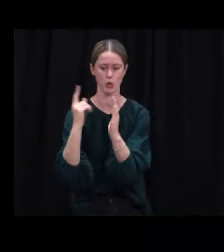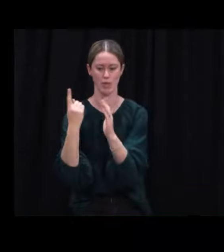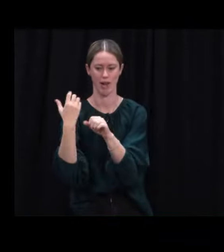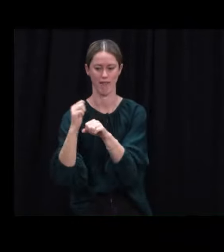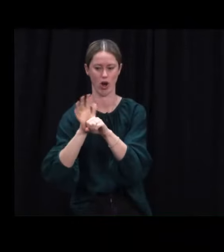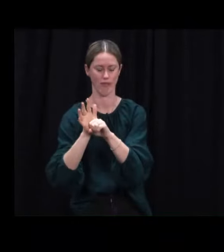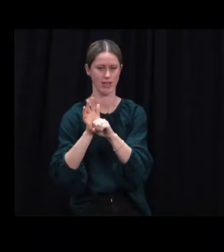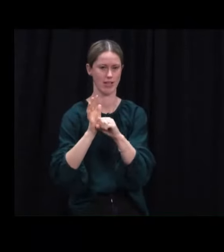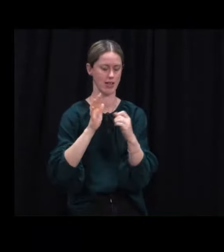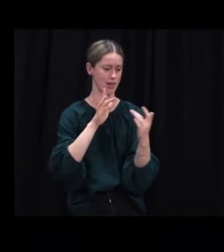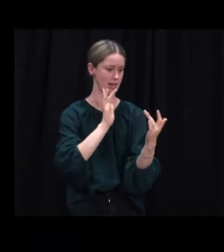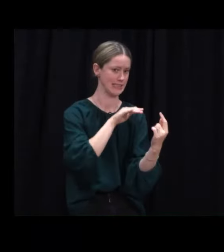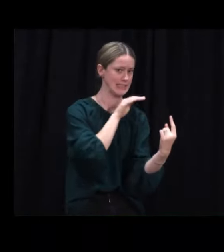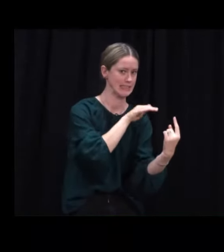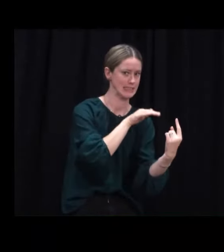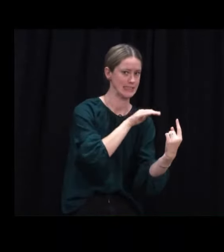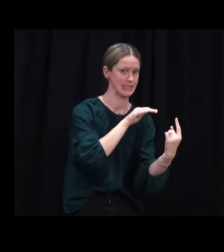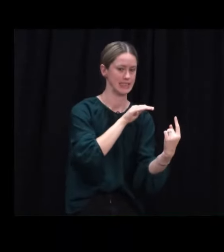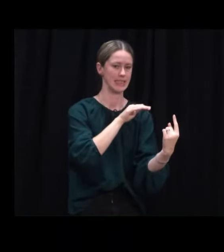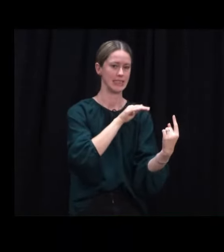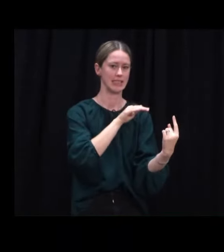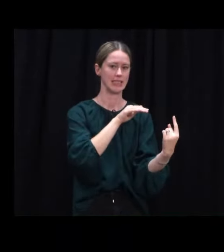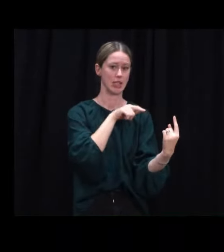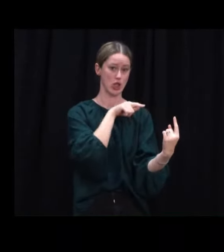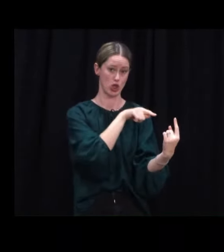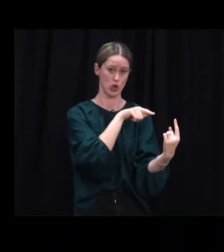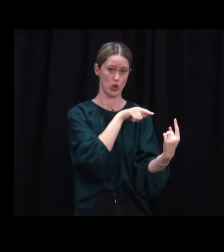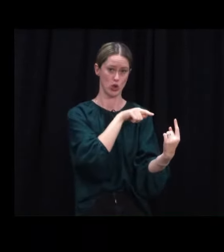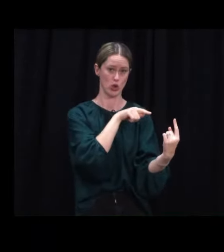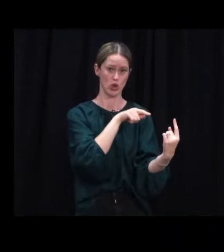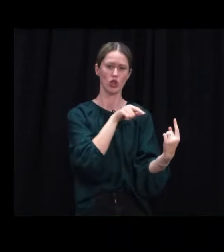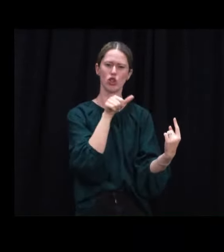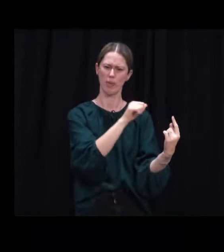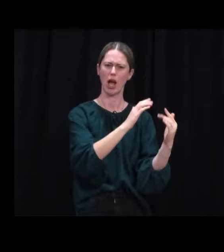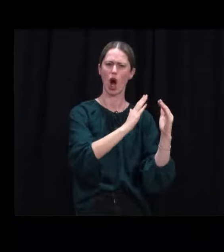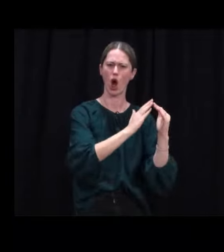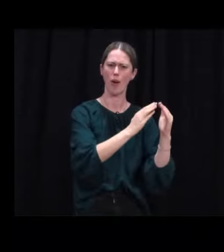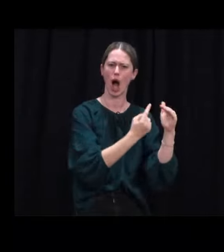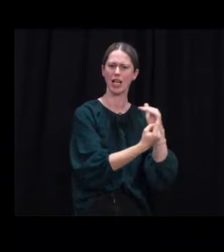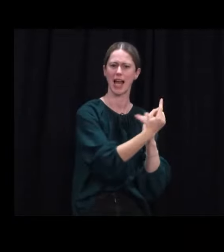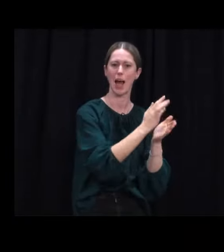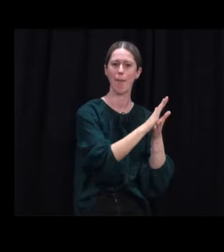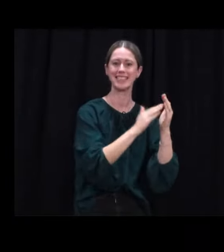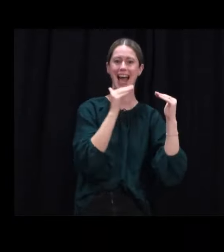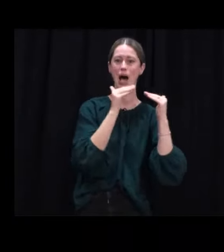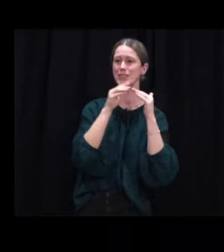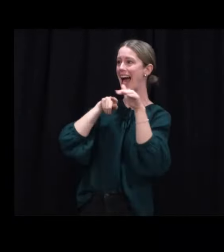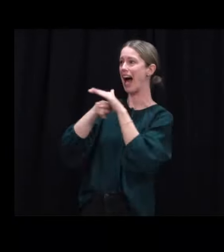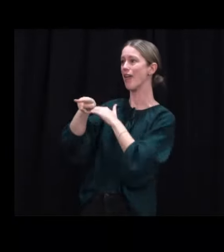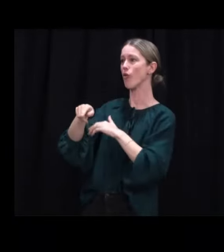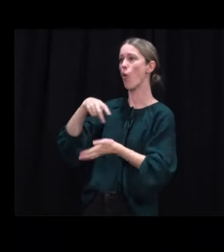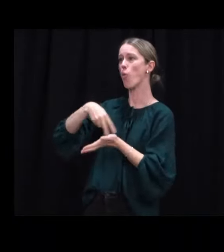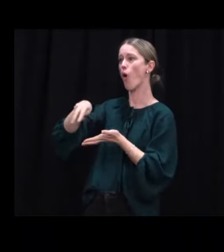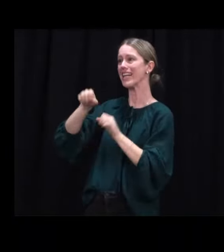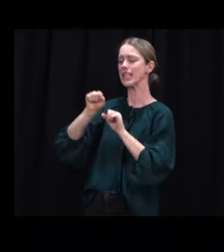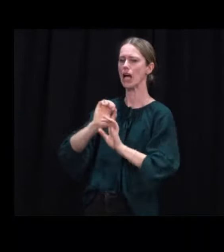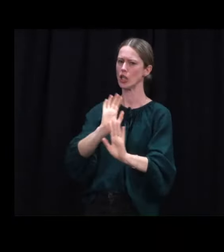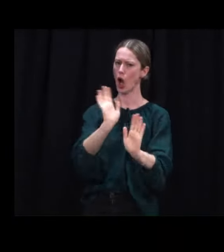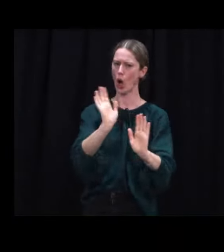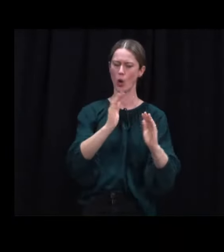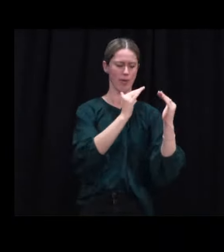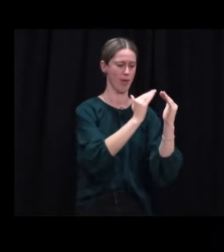a known case or who has been at a place of interest should be at home, and you cannot leave your property to exercise. However,